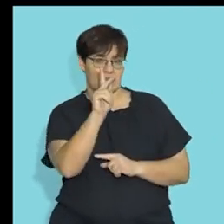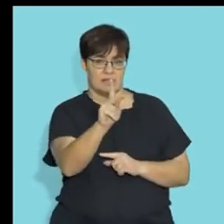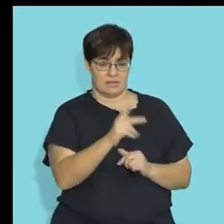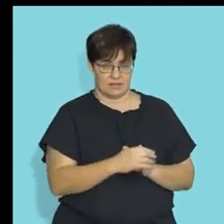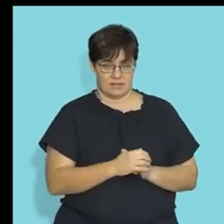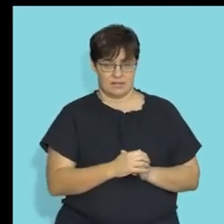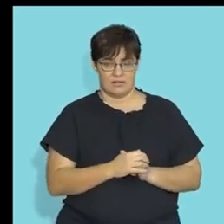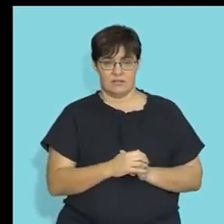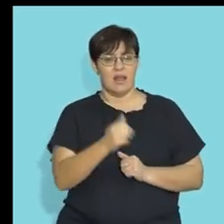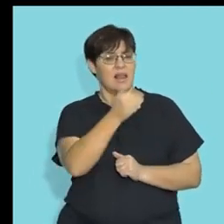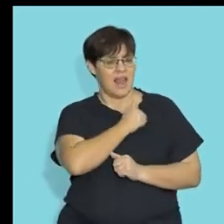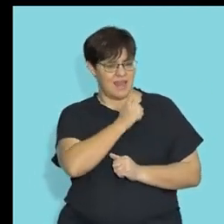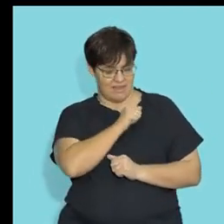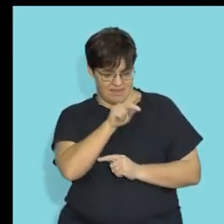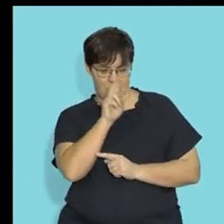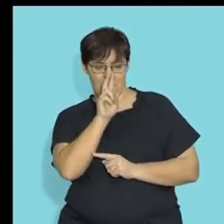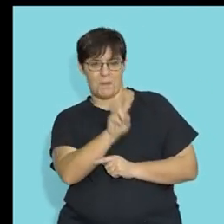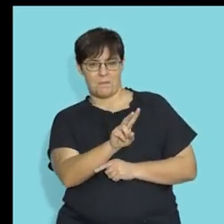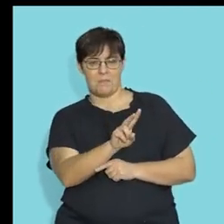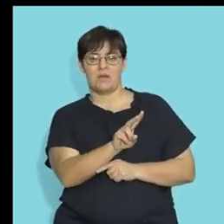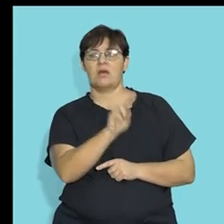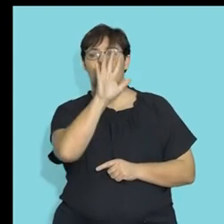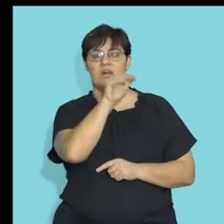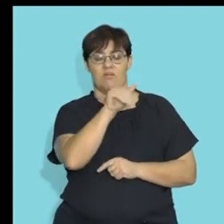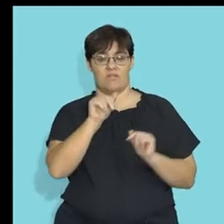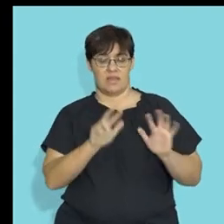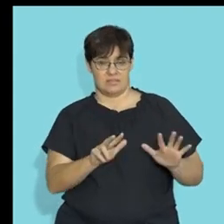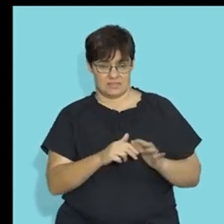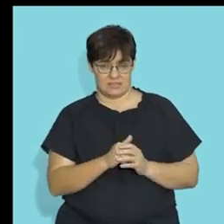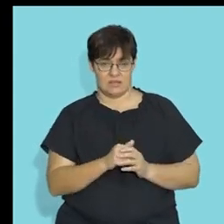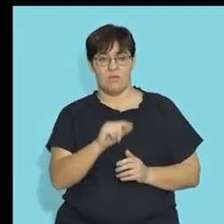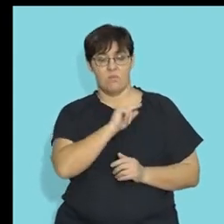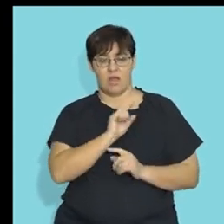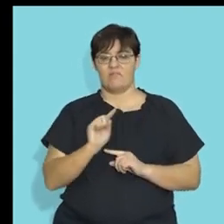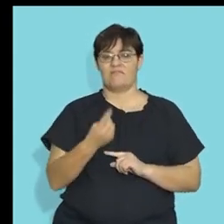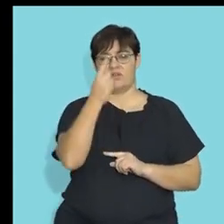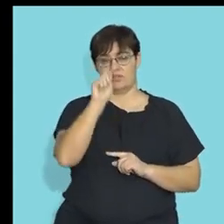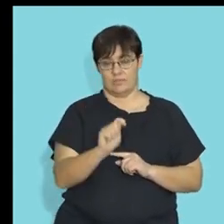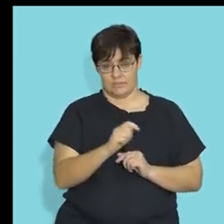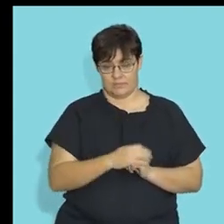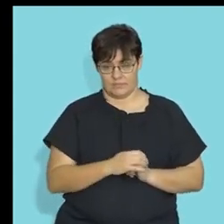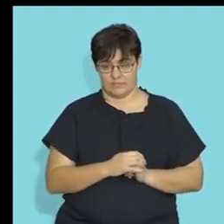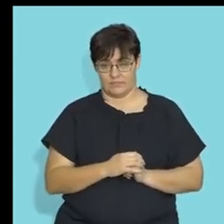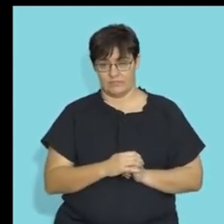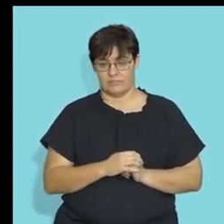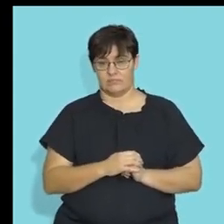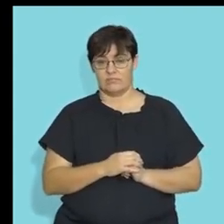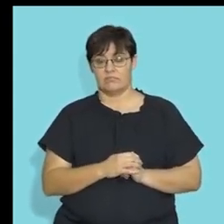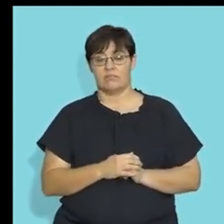to solve for k. Luckily, I can see that A will be 5 over 8 because it is the first